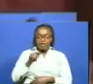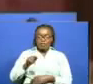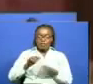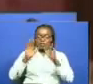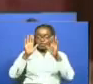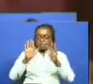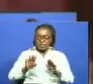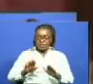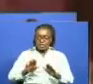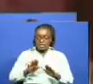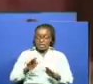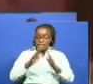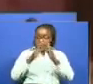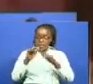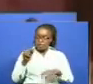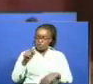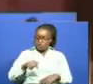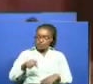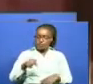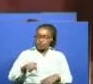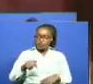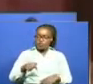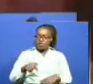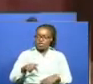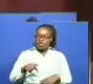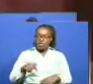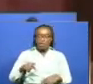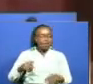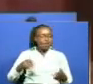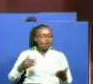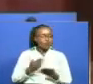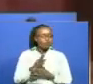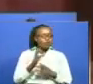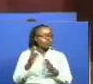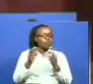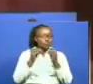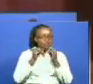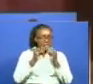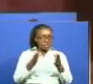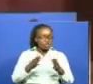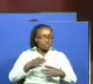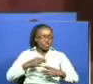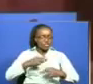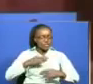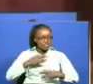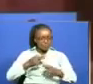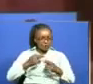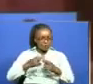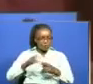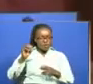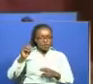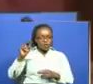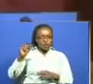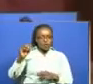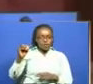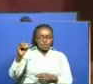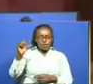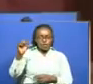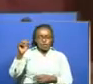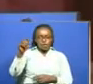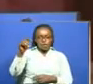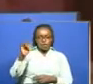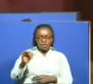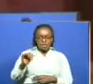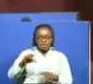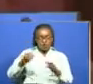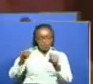Speaker, that this House votes not to approve the name of Mr. Mohochi, because he did not